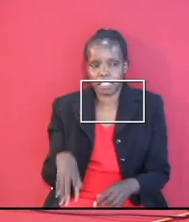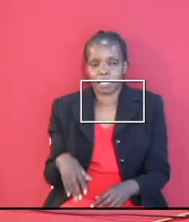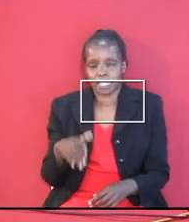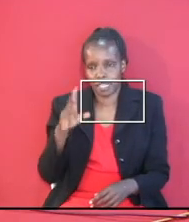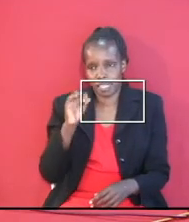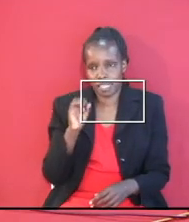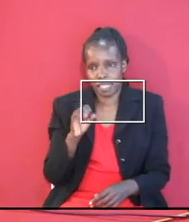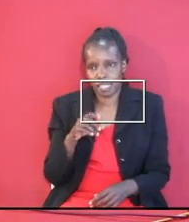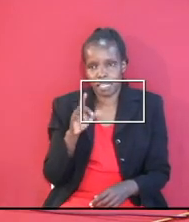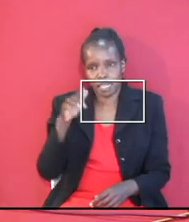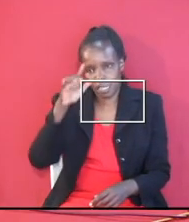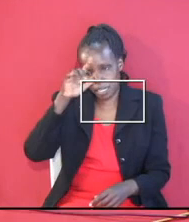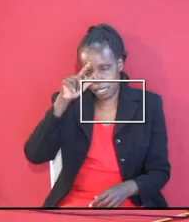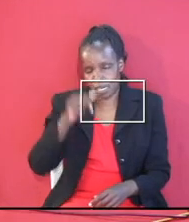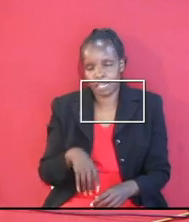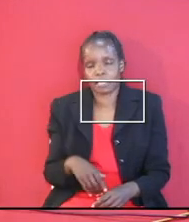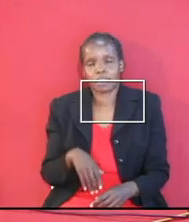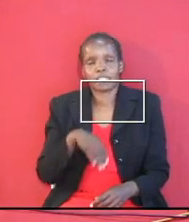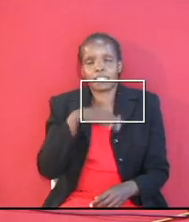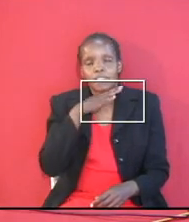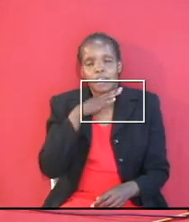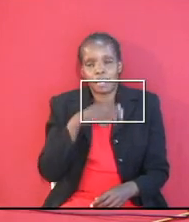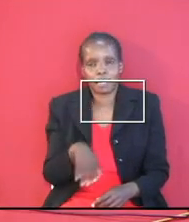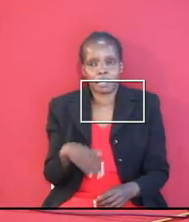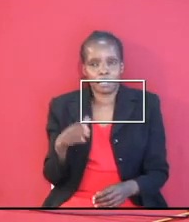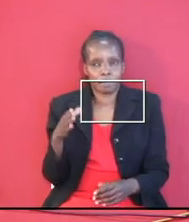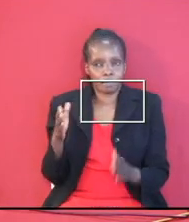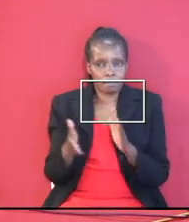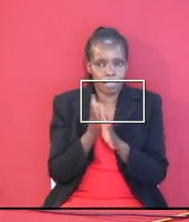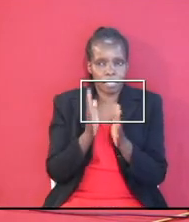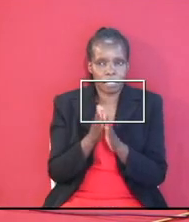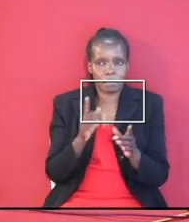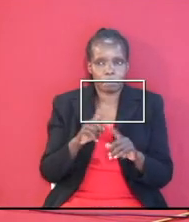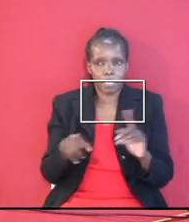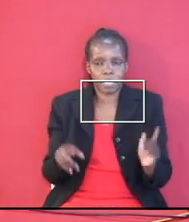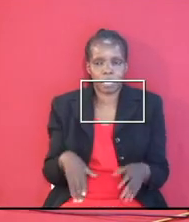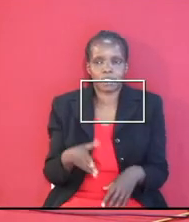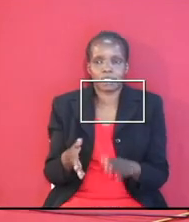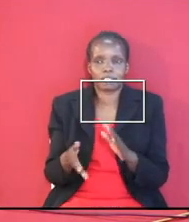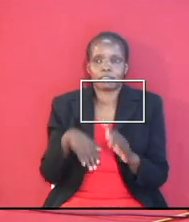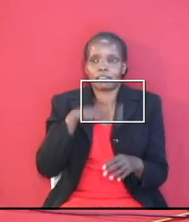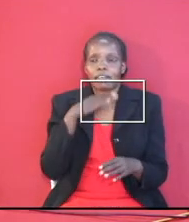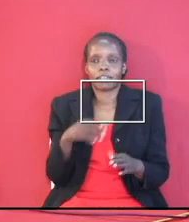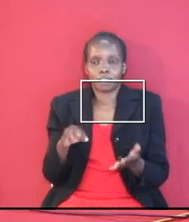compromised. Even though they didn't die physically then, they died spiritually.